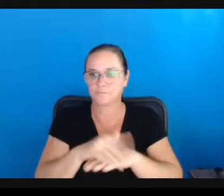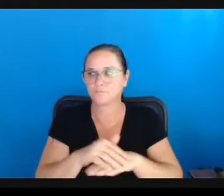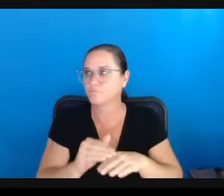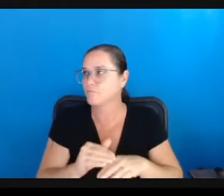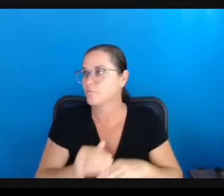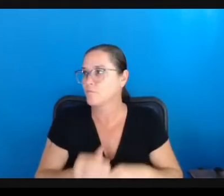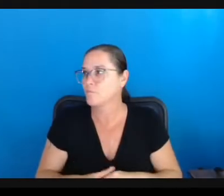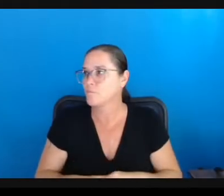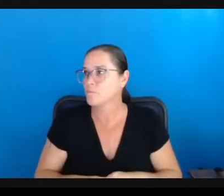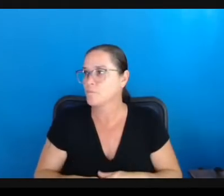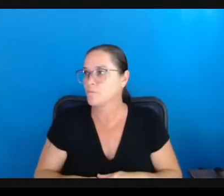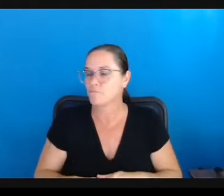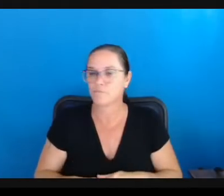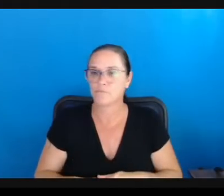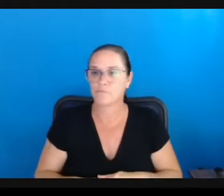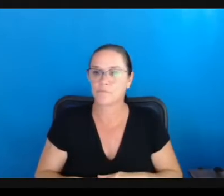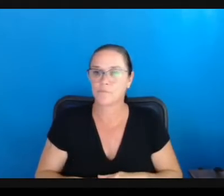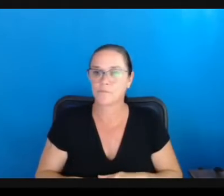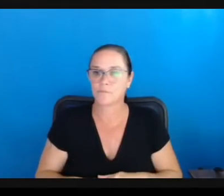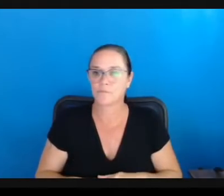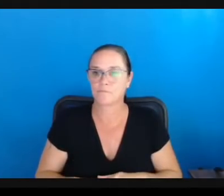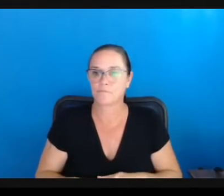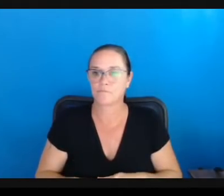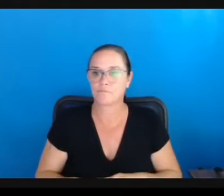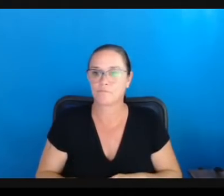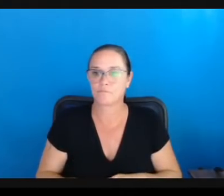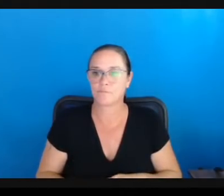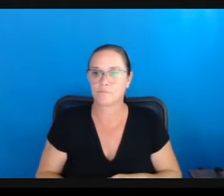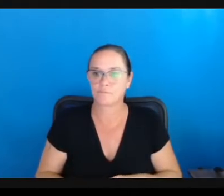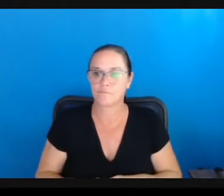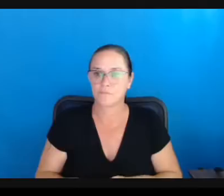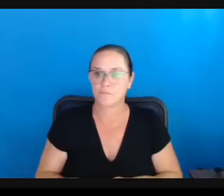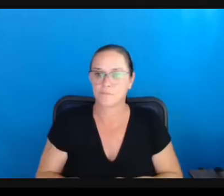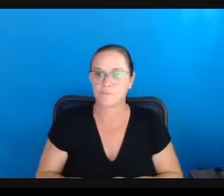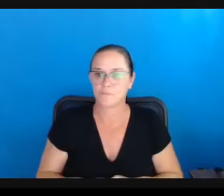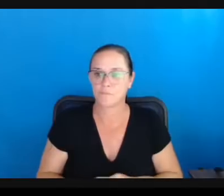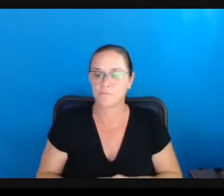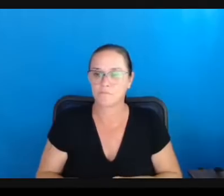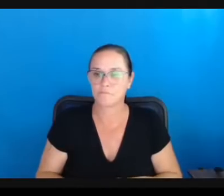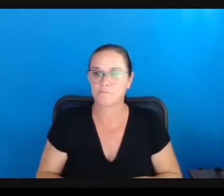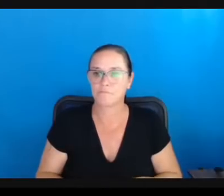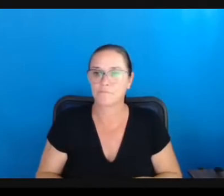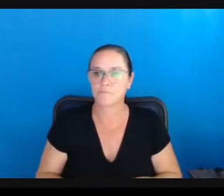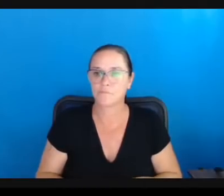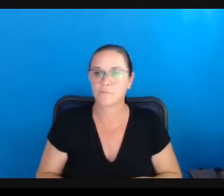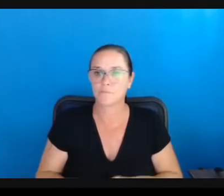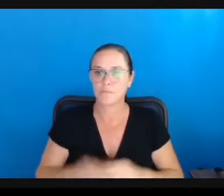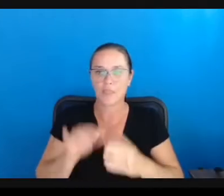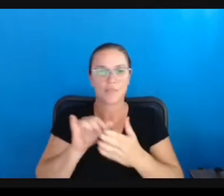with a following shorter than usual eruption as well. So that's that